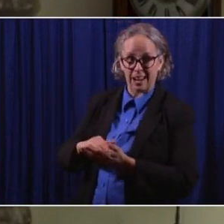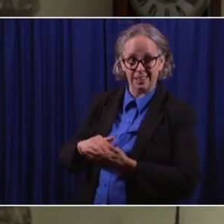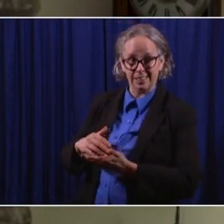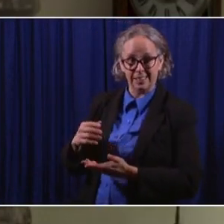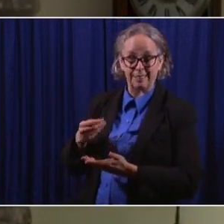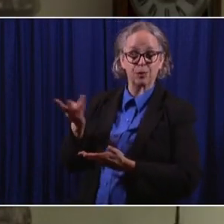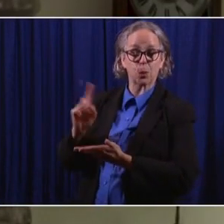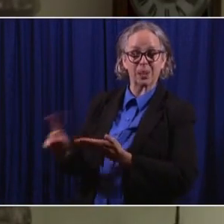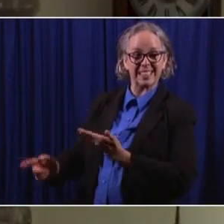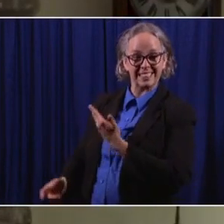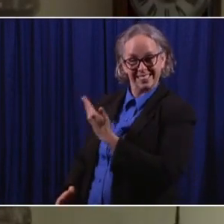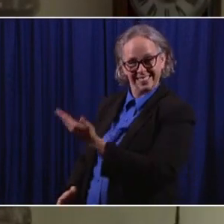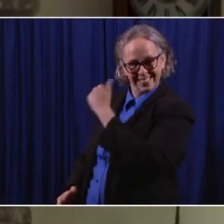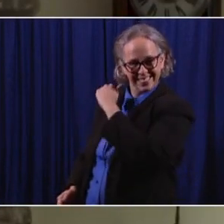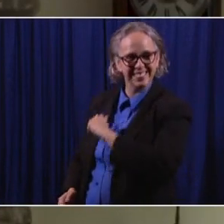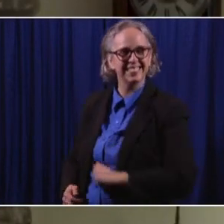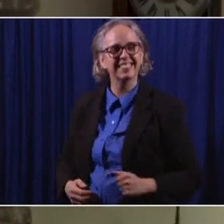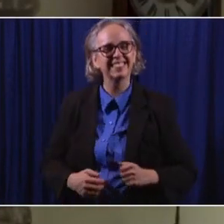Director.